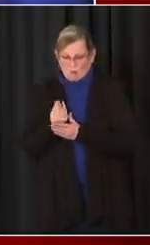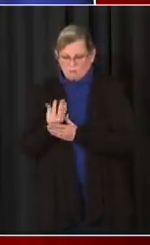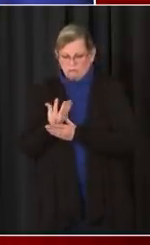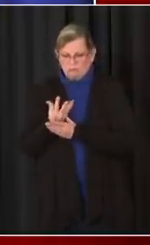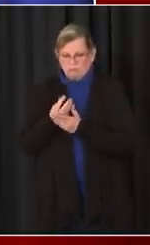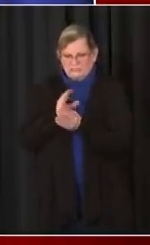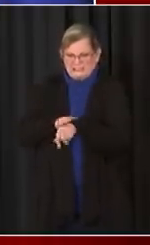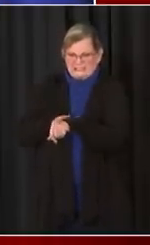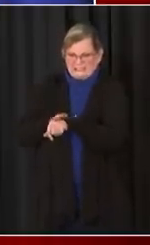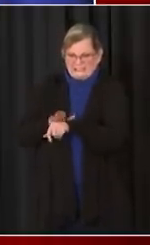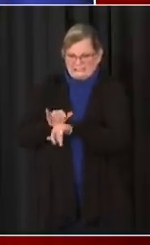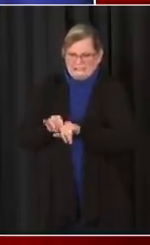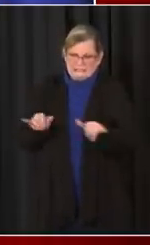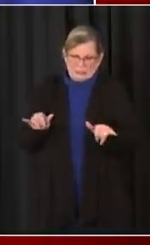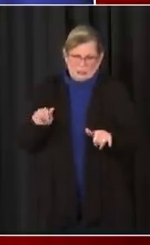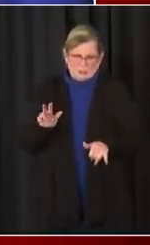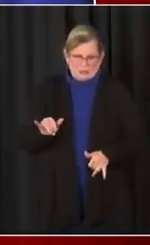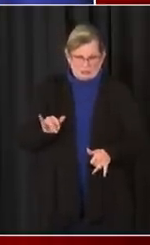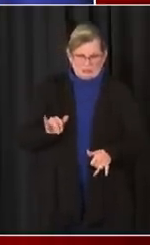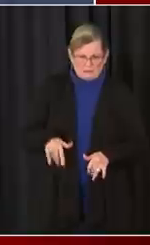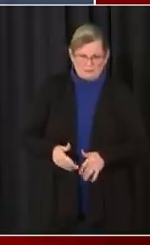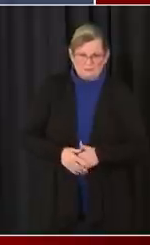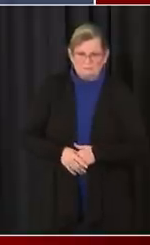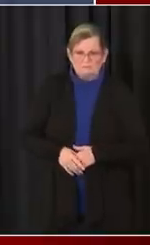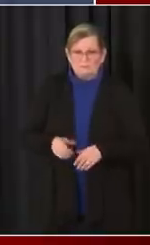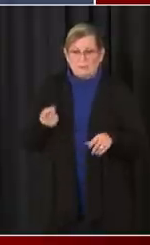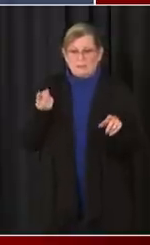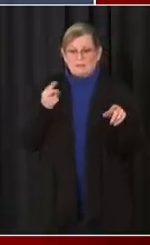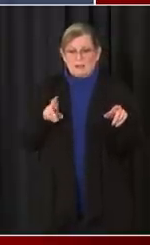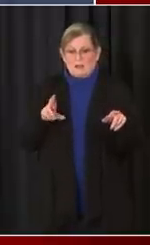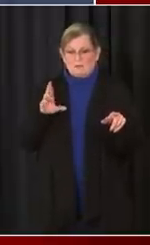Yes, thank you, Mayor. So we would really encourage our